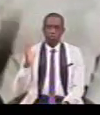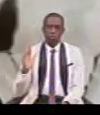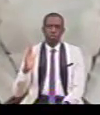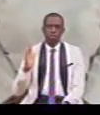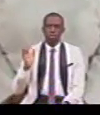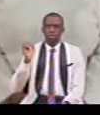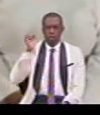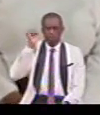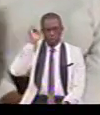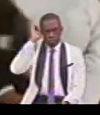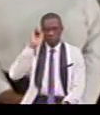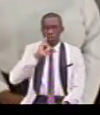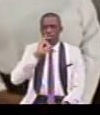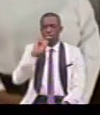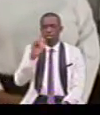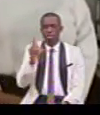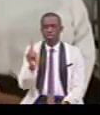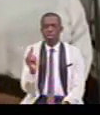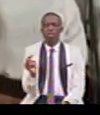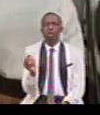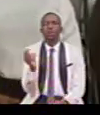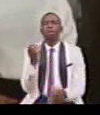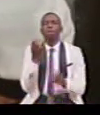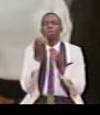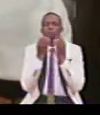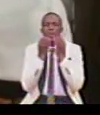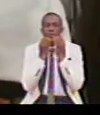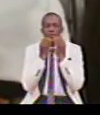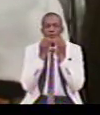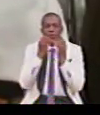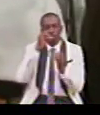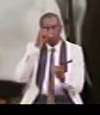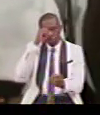the precious Son of